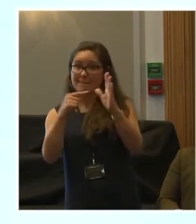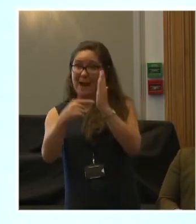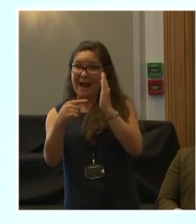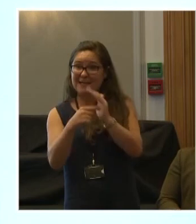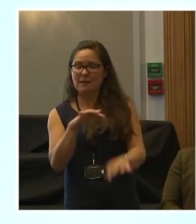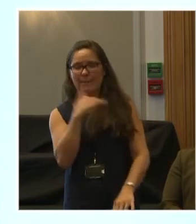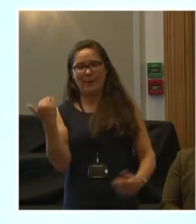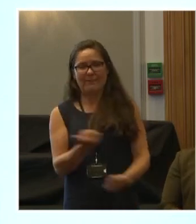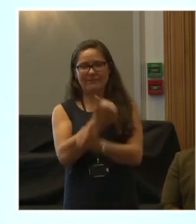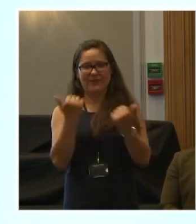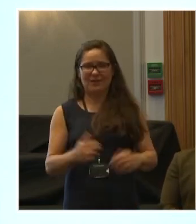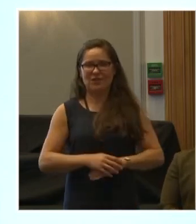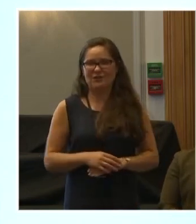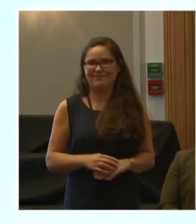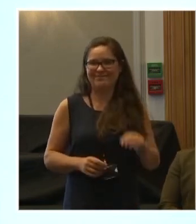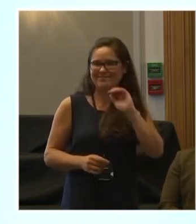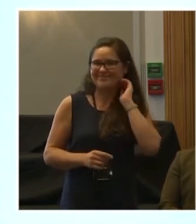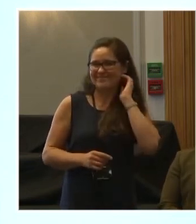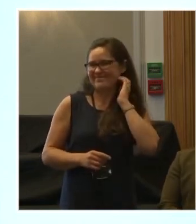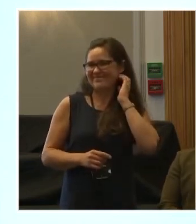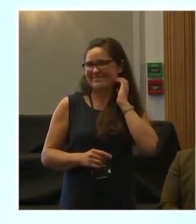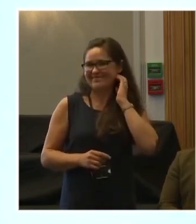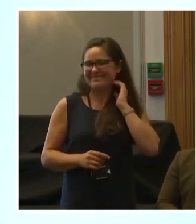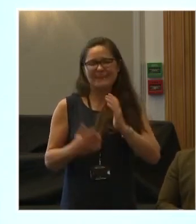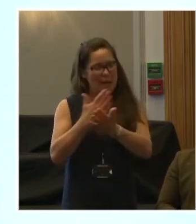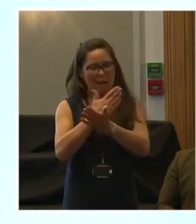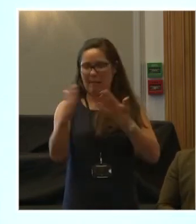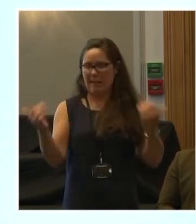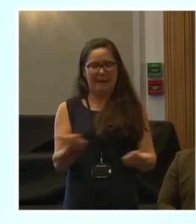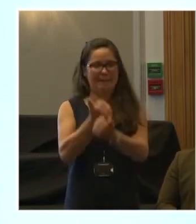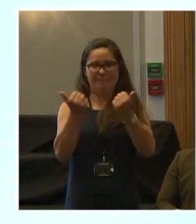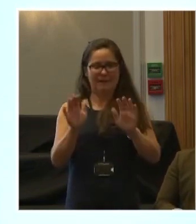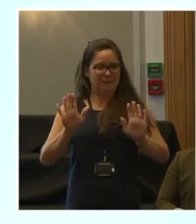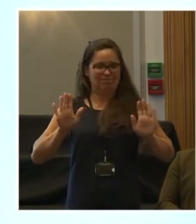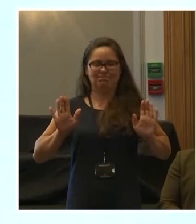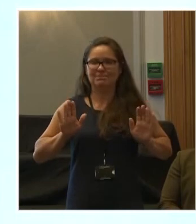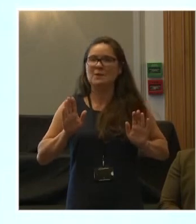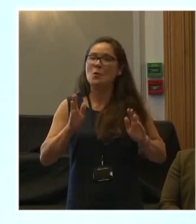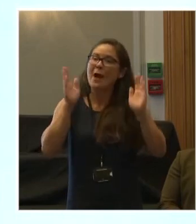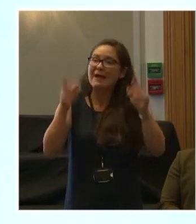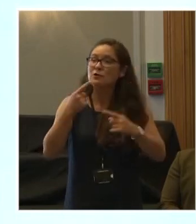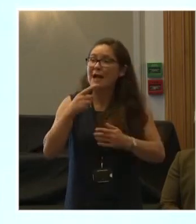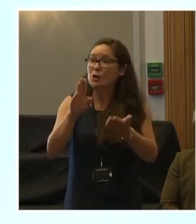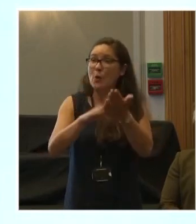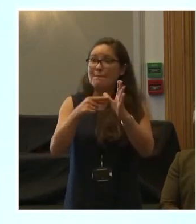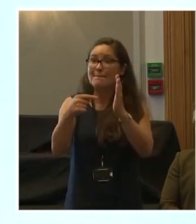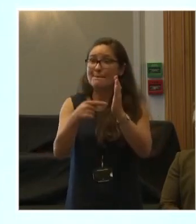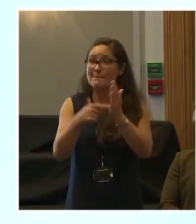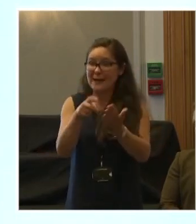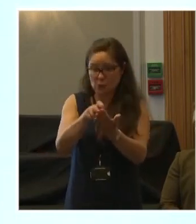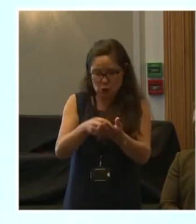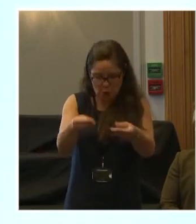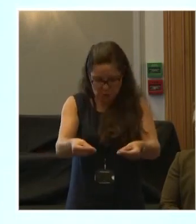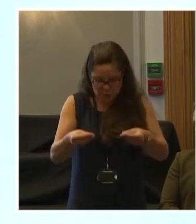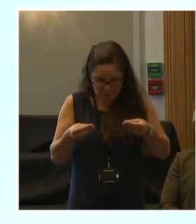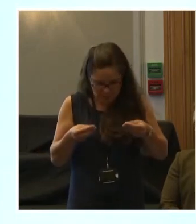time, okay. That was pretty clear, wasn't it? So I've got a note from Matt that I have to tell you all. He doesn't trust me with just